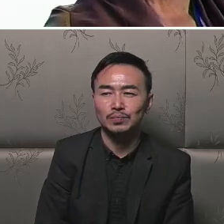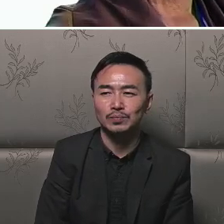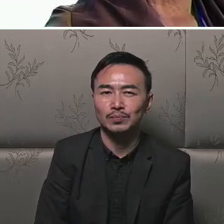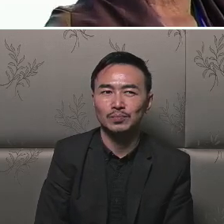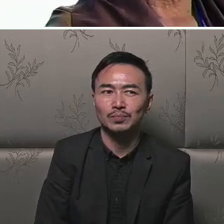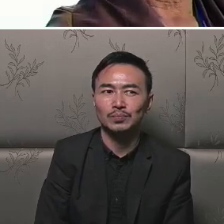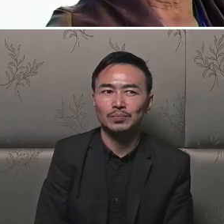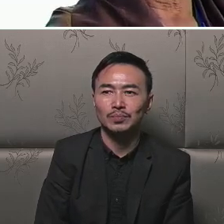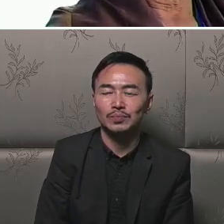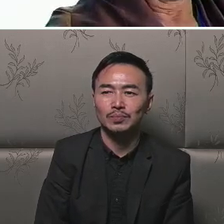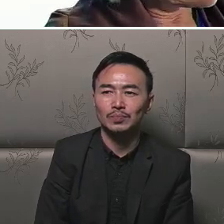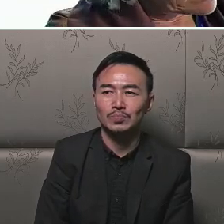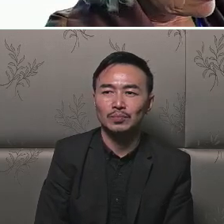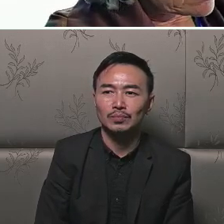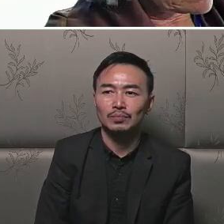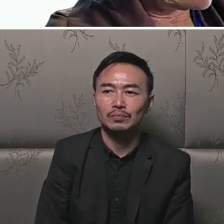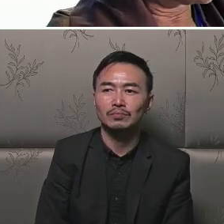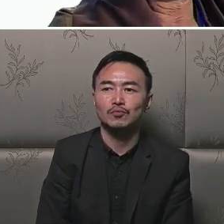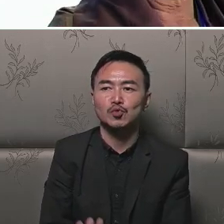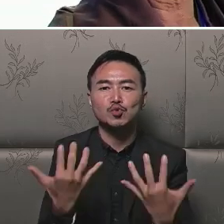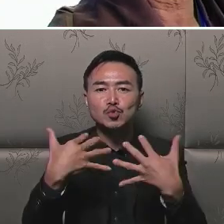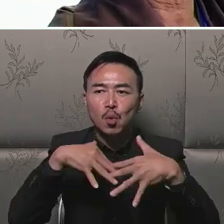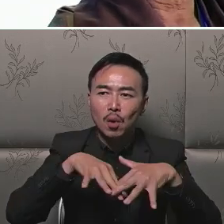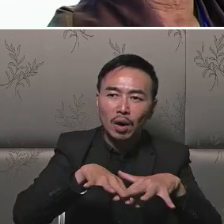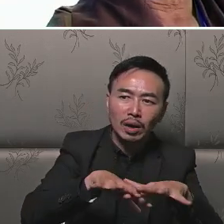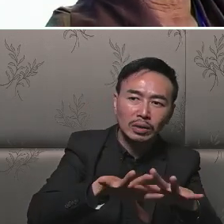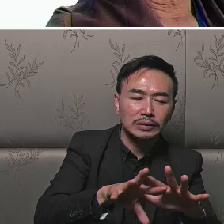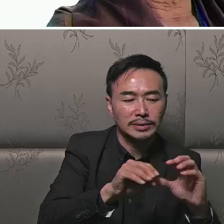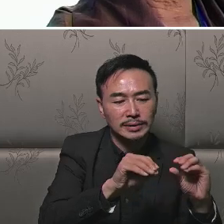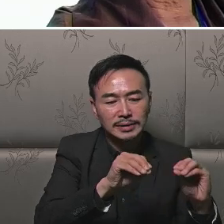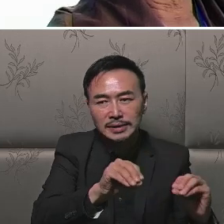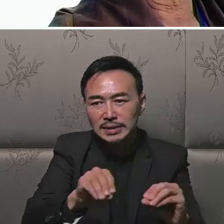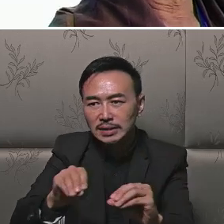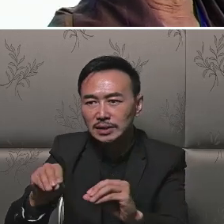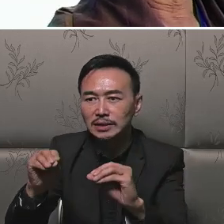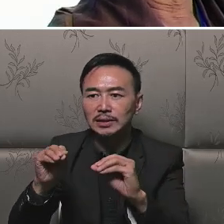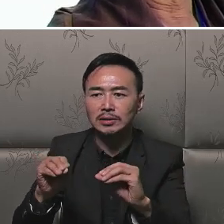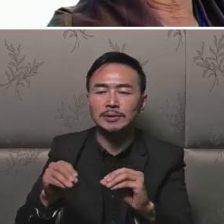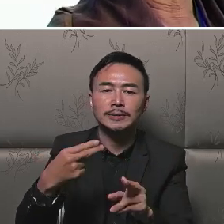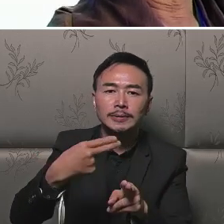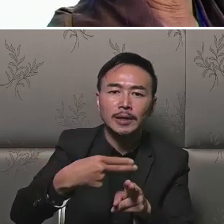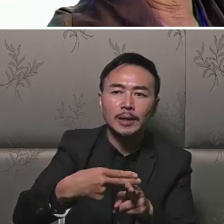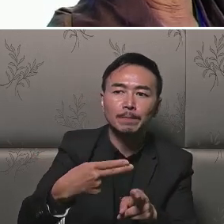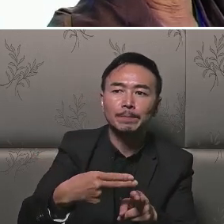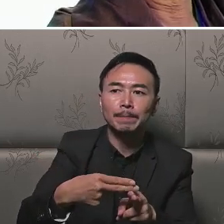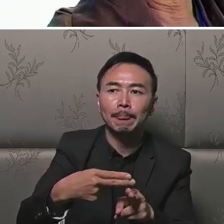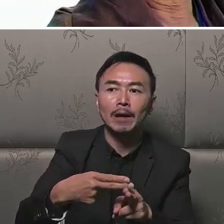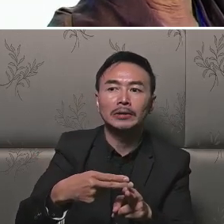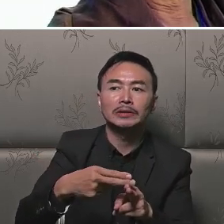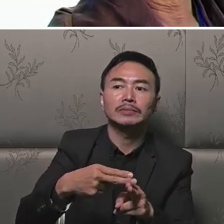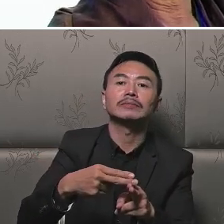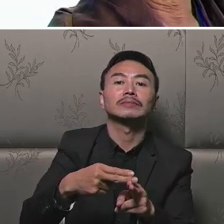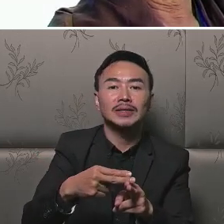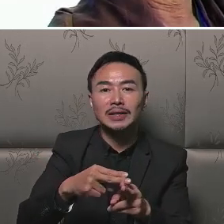ethno-pedagogy, anchored on indigenous learning system in my community.